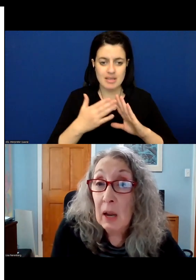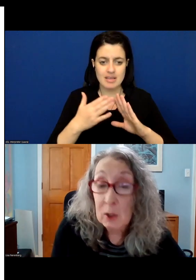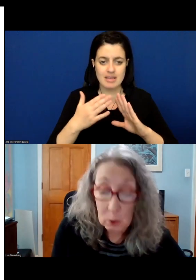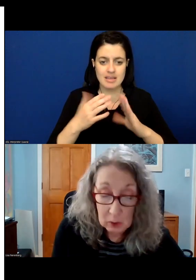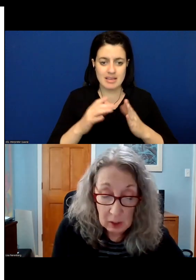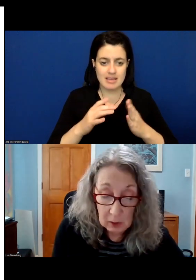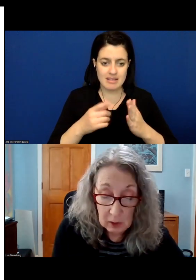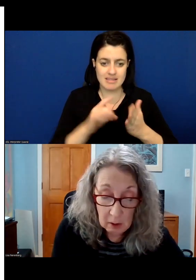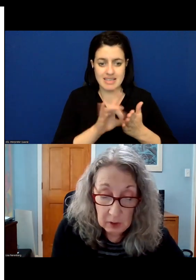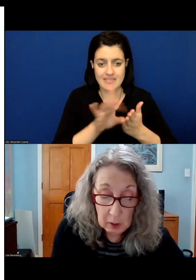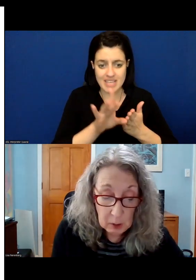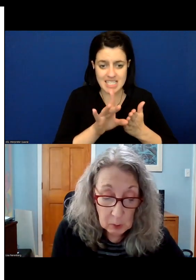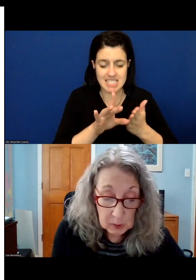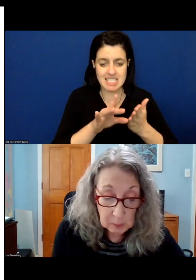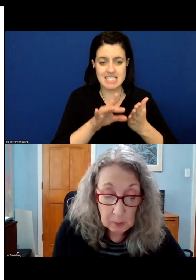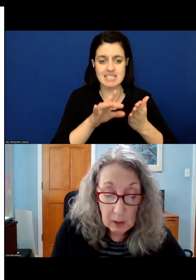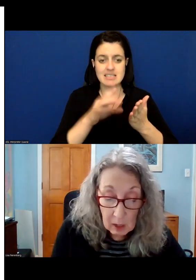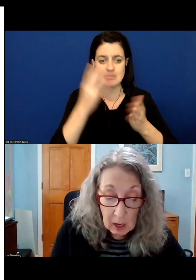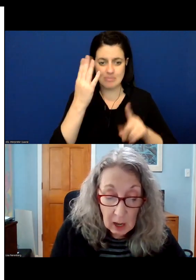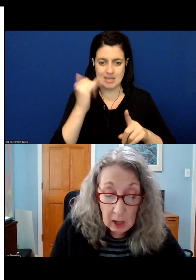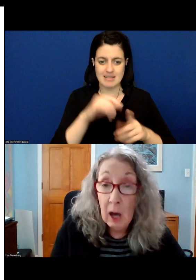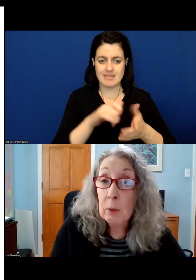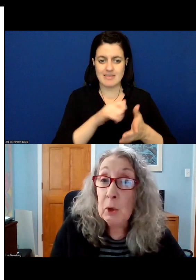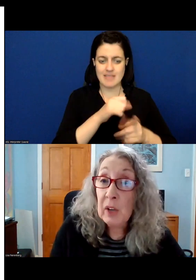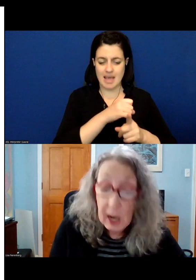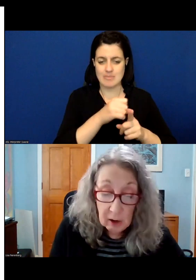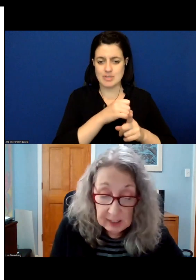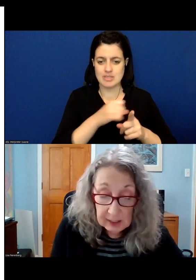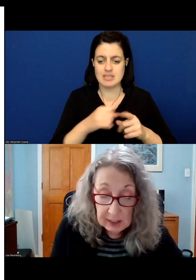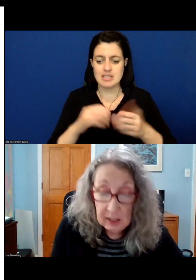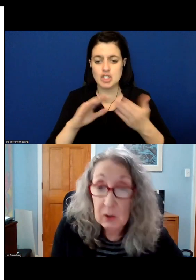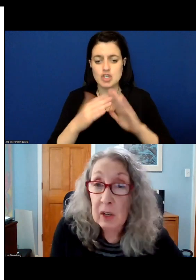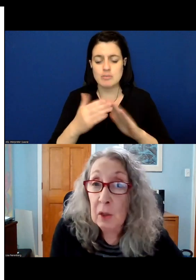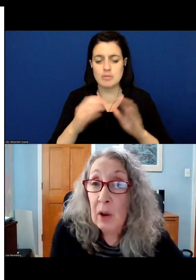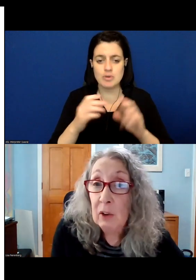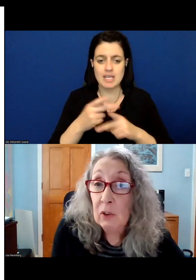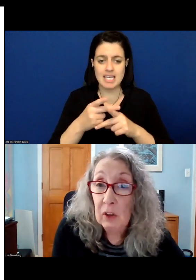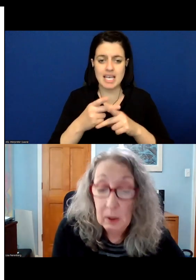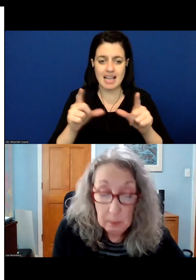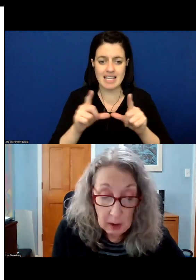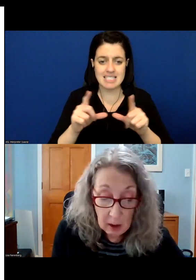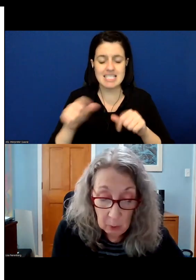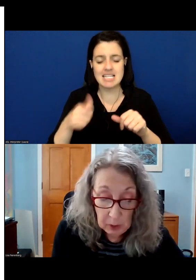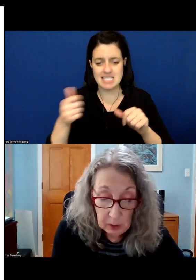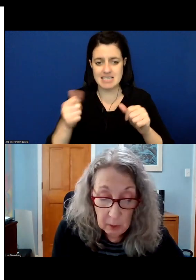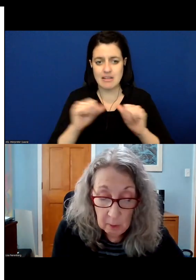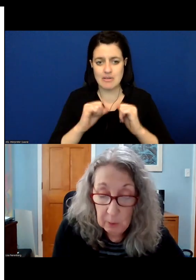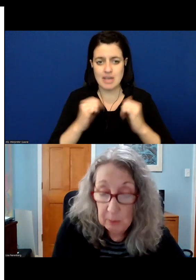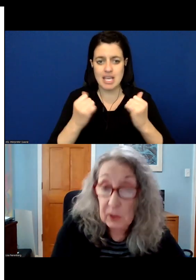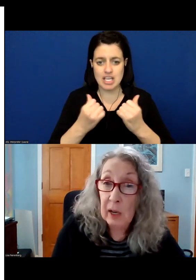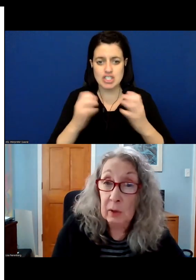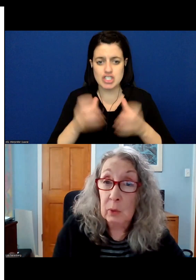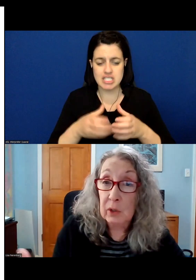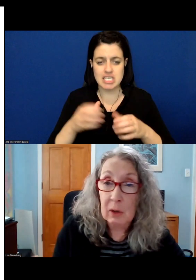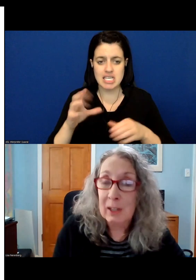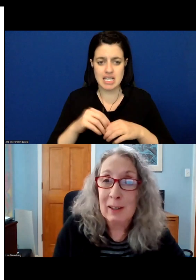evicted as a result of the abuse. Community care licensing is another agency within the Department of